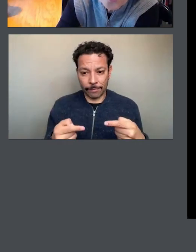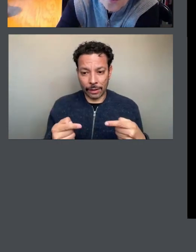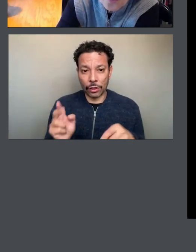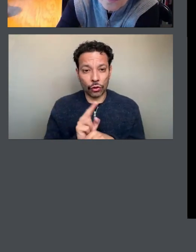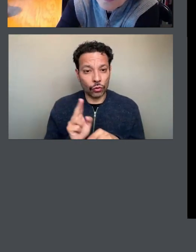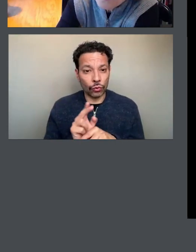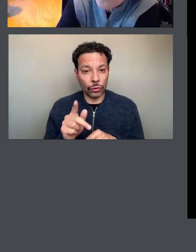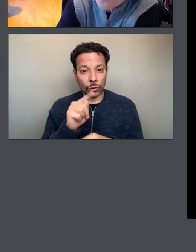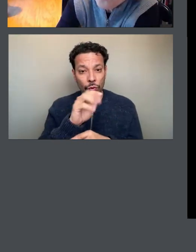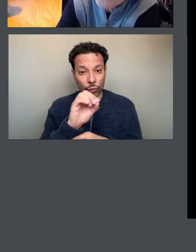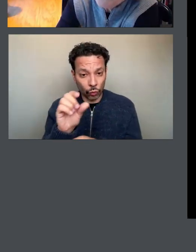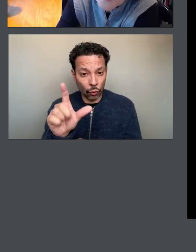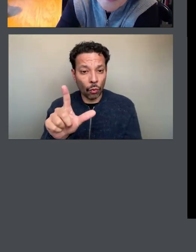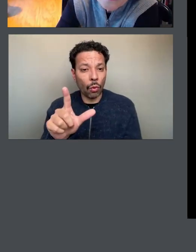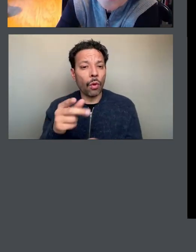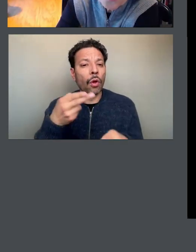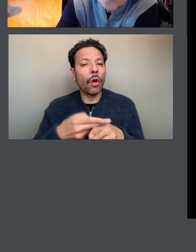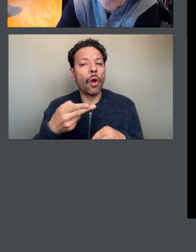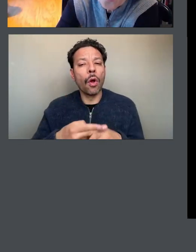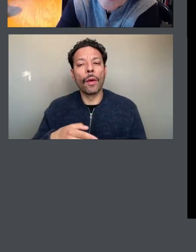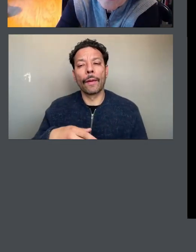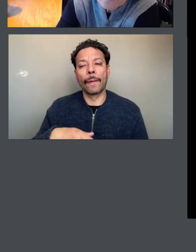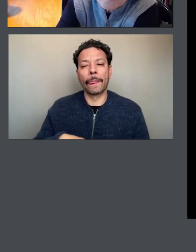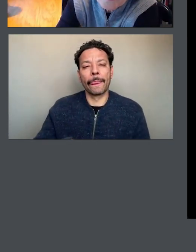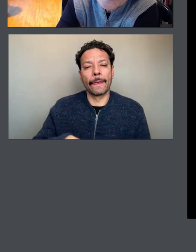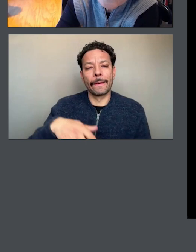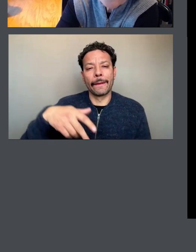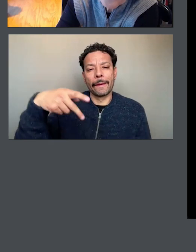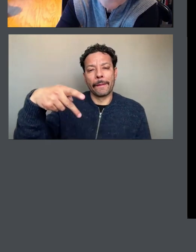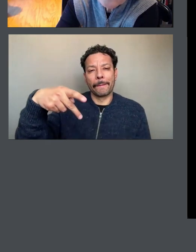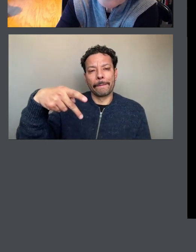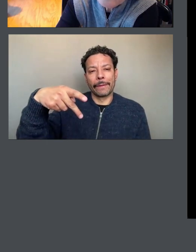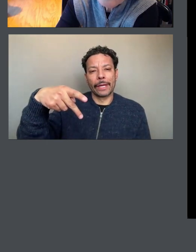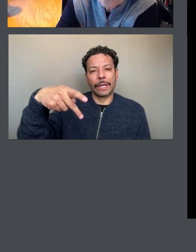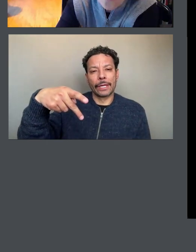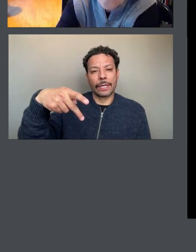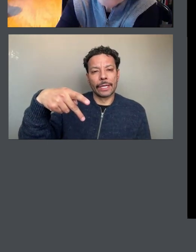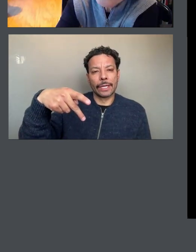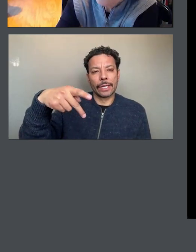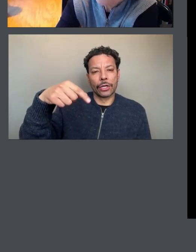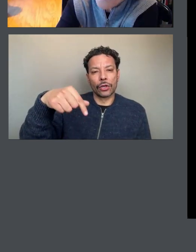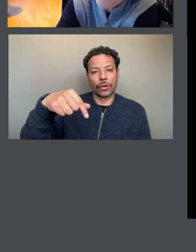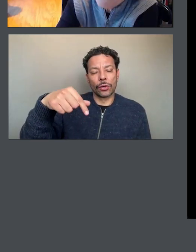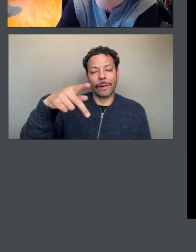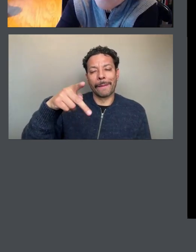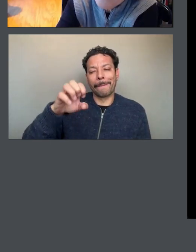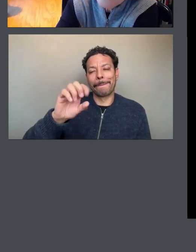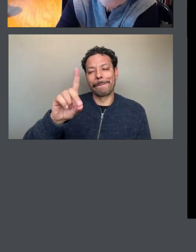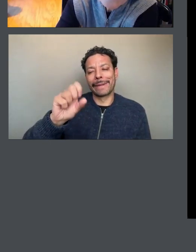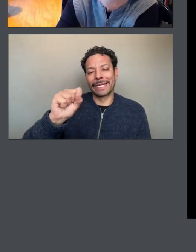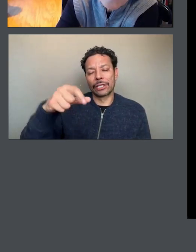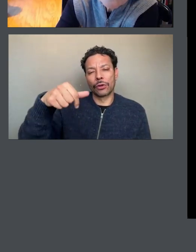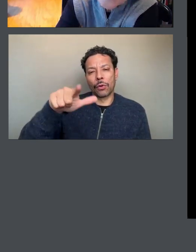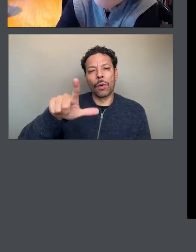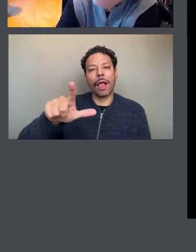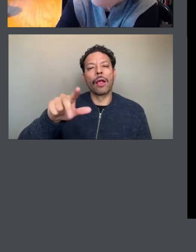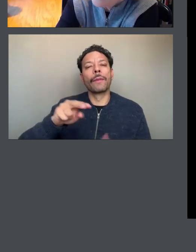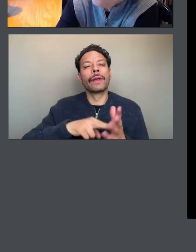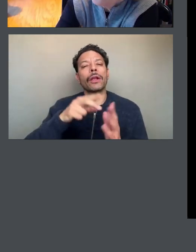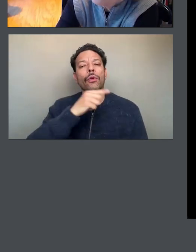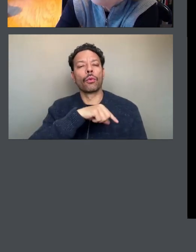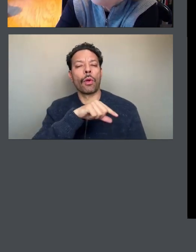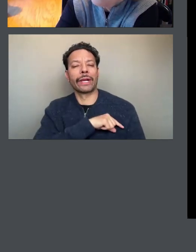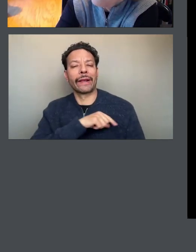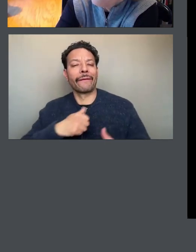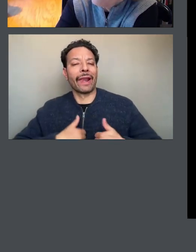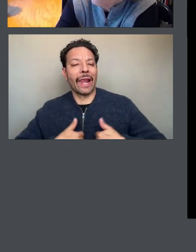a tool called the PEDS QL. It's the PEDS Quality of Life Fatigue